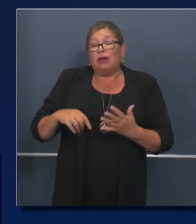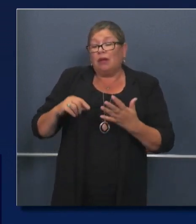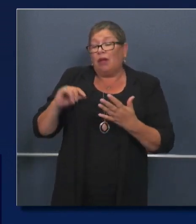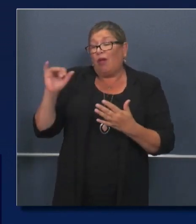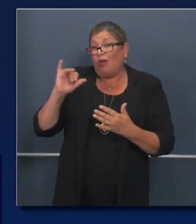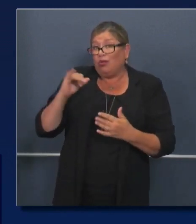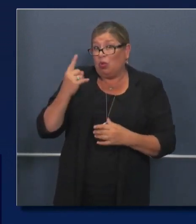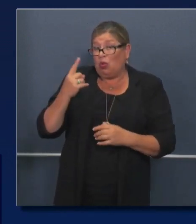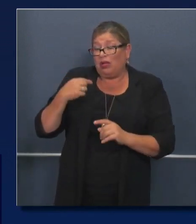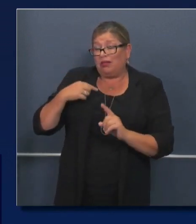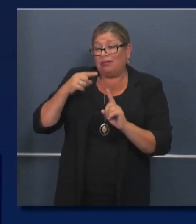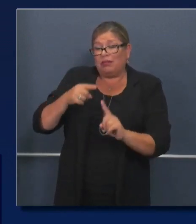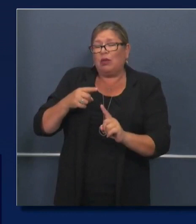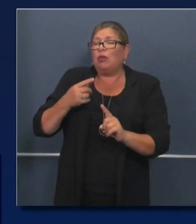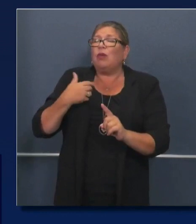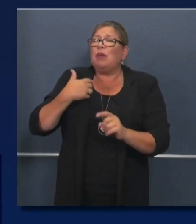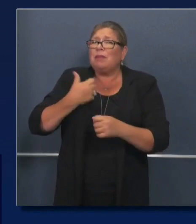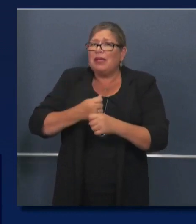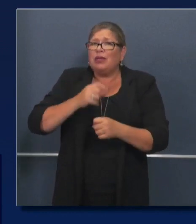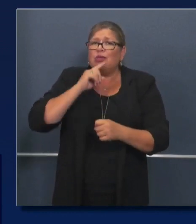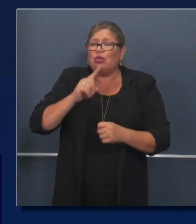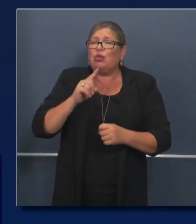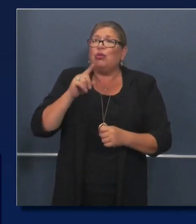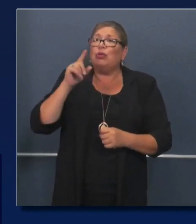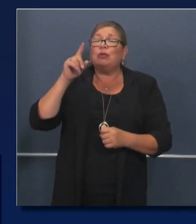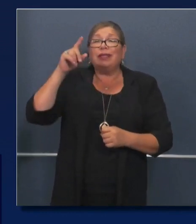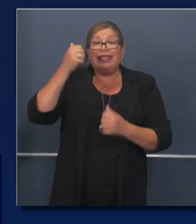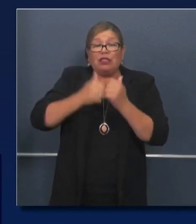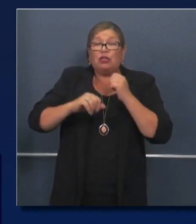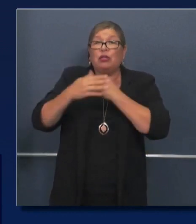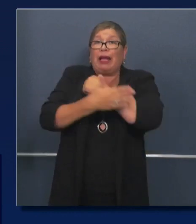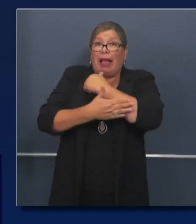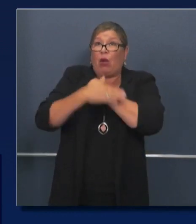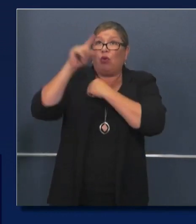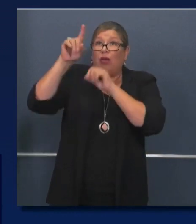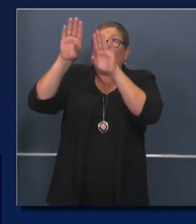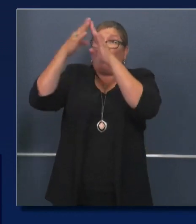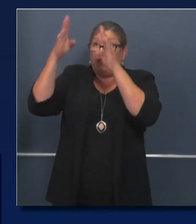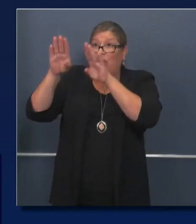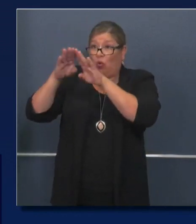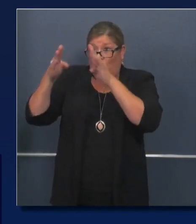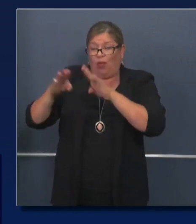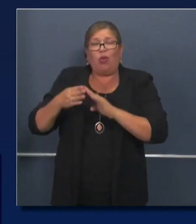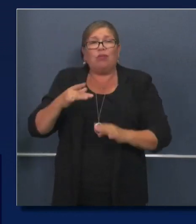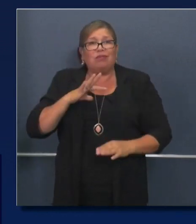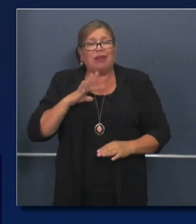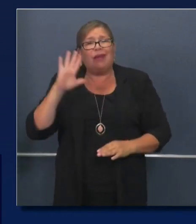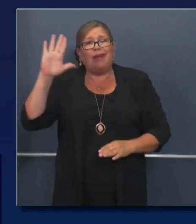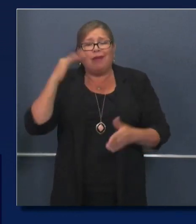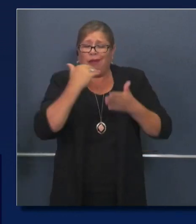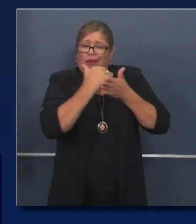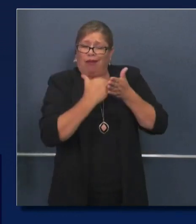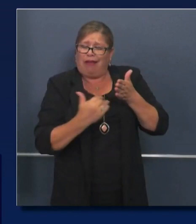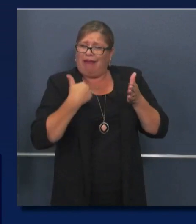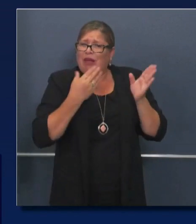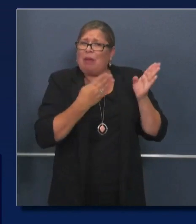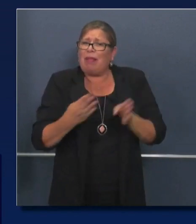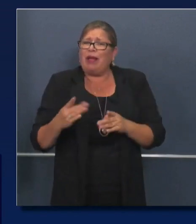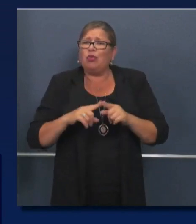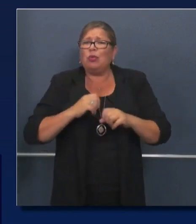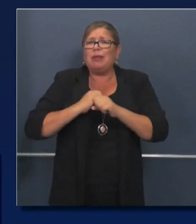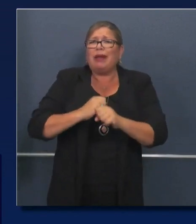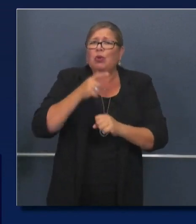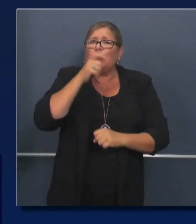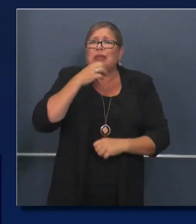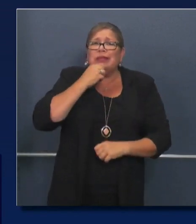capacity at the county level to protect vulnerable populations, nursing homes, Our surge capacity, you can see we've got hundreds of new